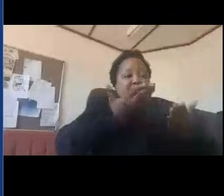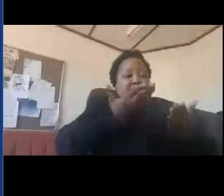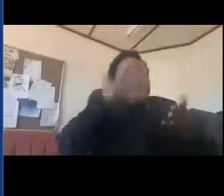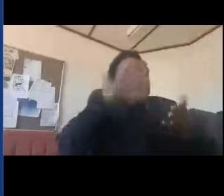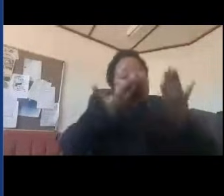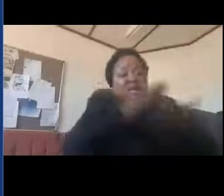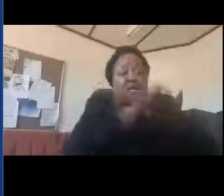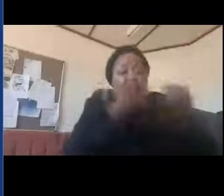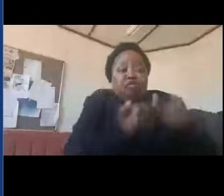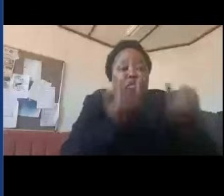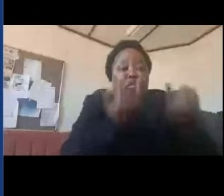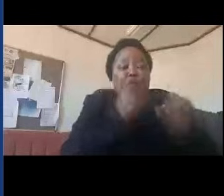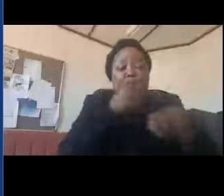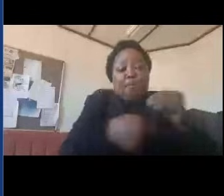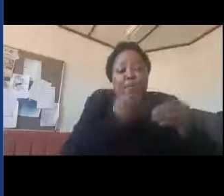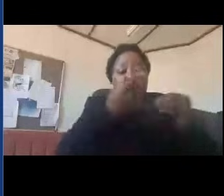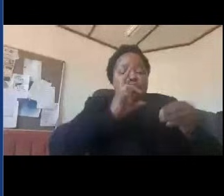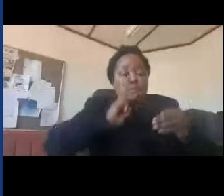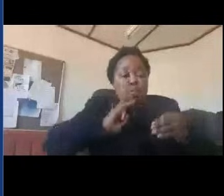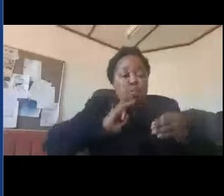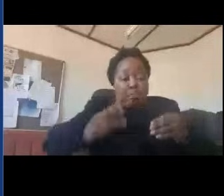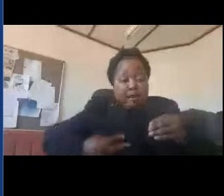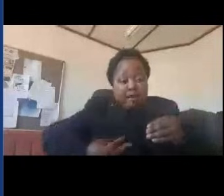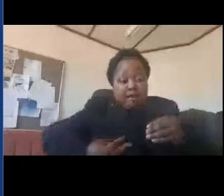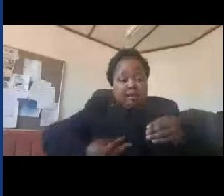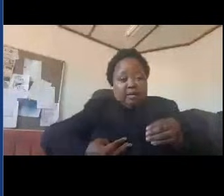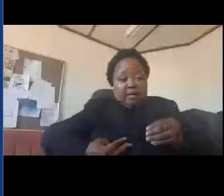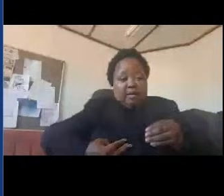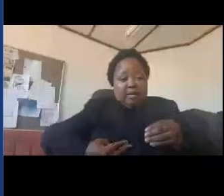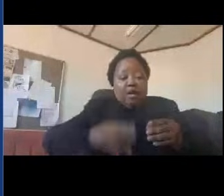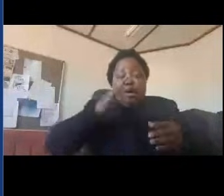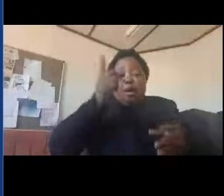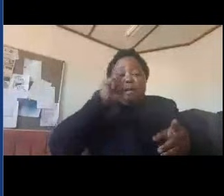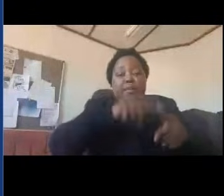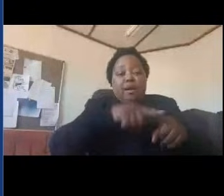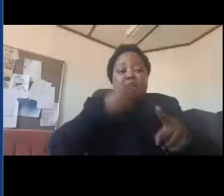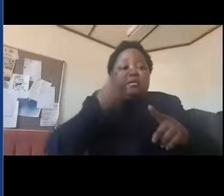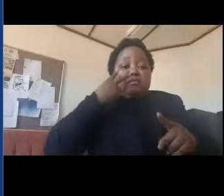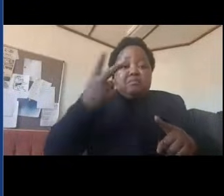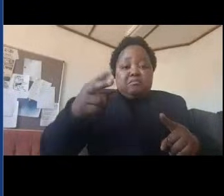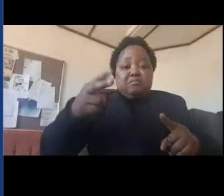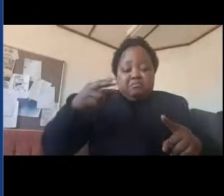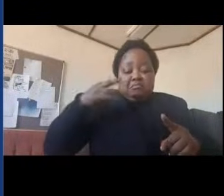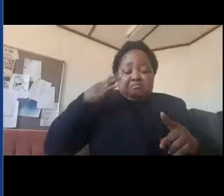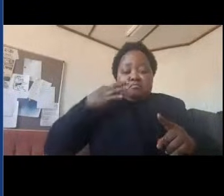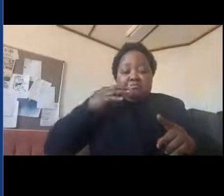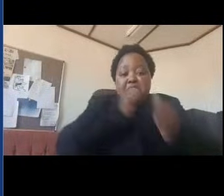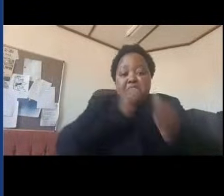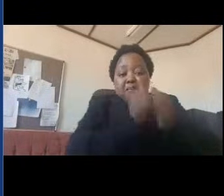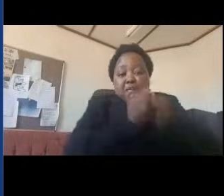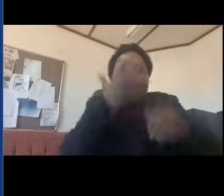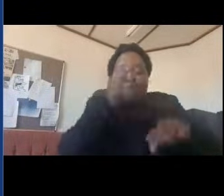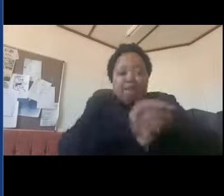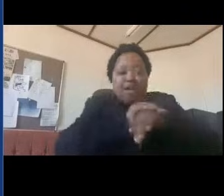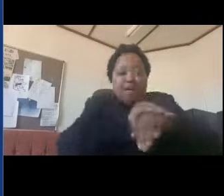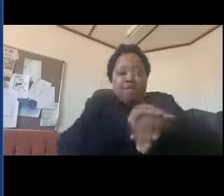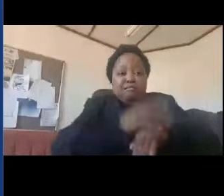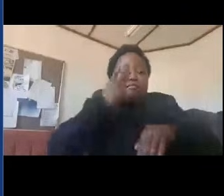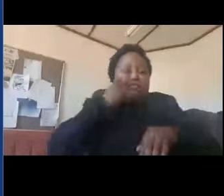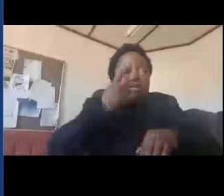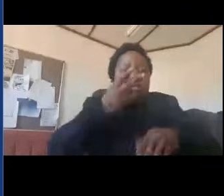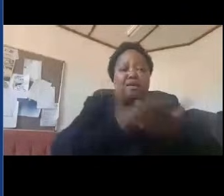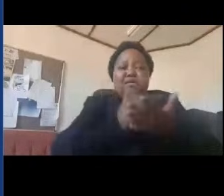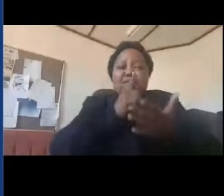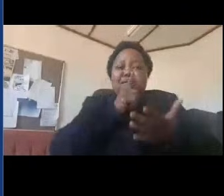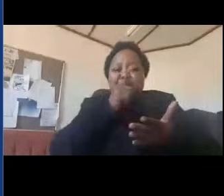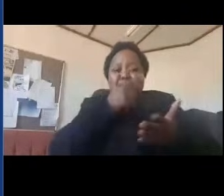Another question. When you see your friend or brother treating his wife badly, do you say something? Or do you say, oh,